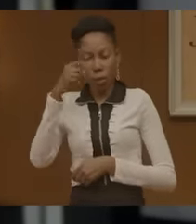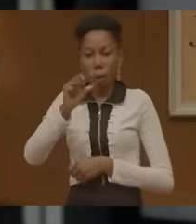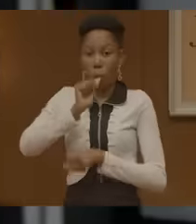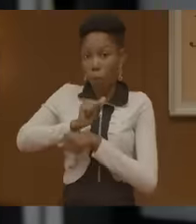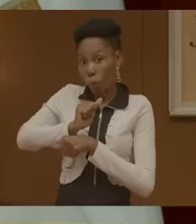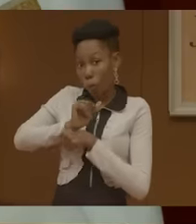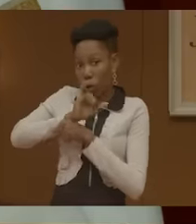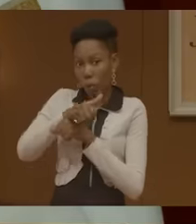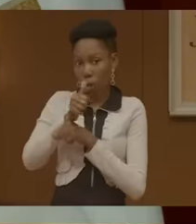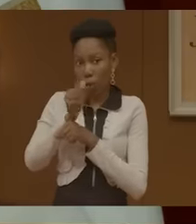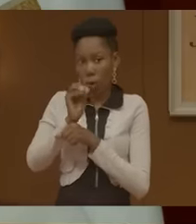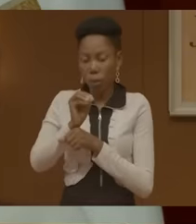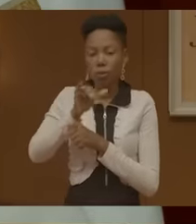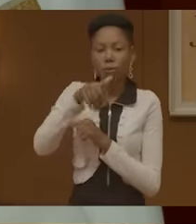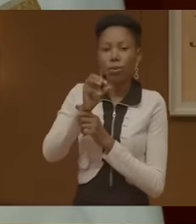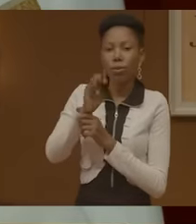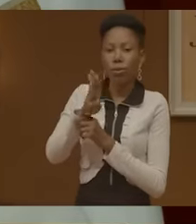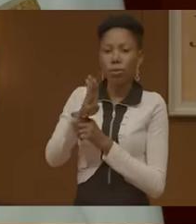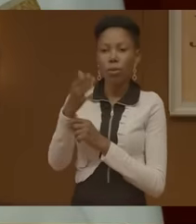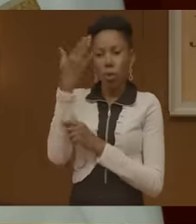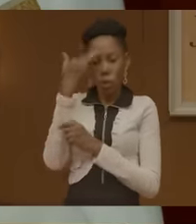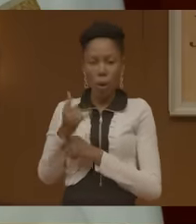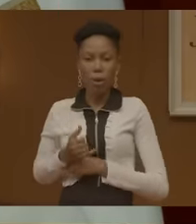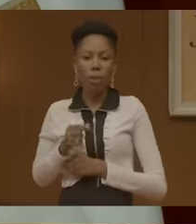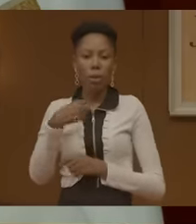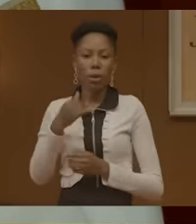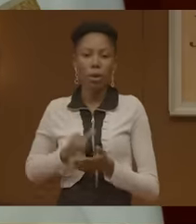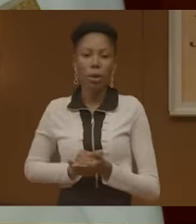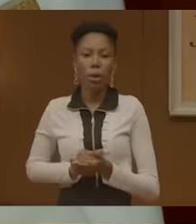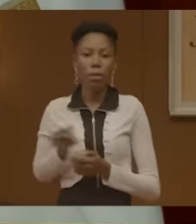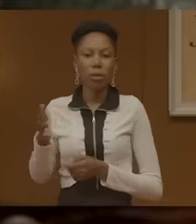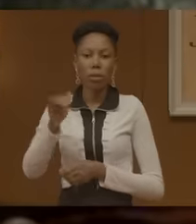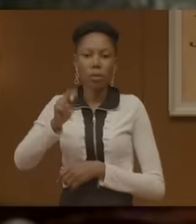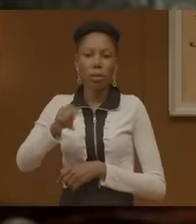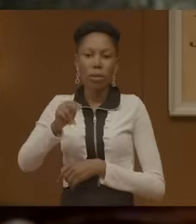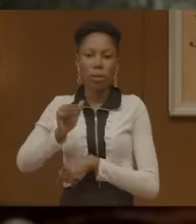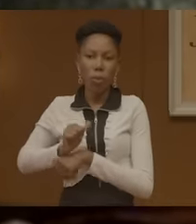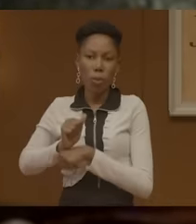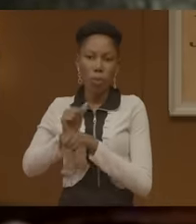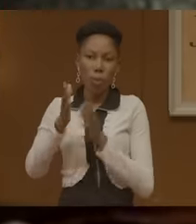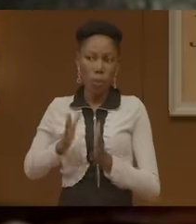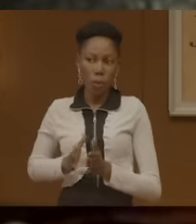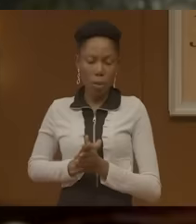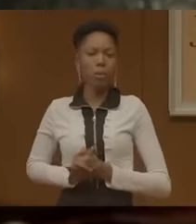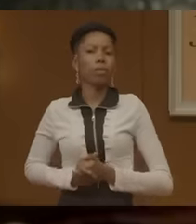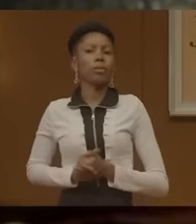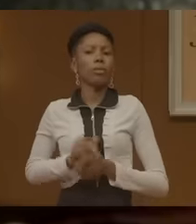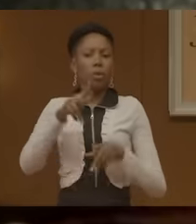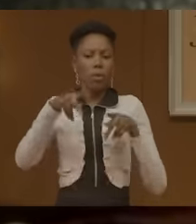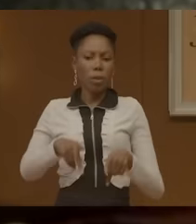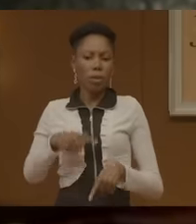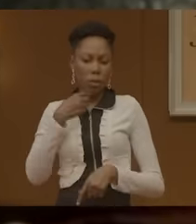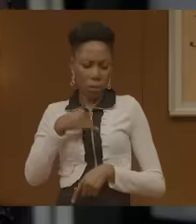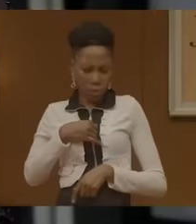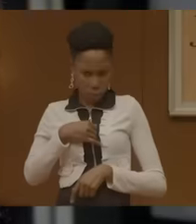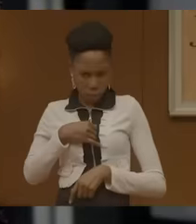me to Ikeja that they need their workers in one factory like that. Before I got home, someone called me that they saw